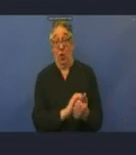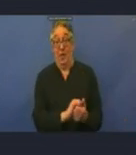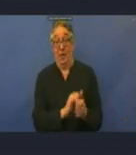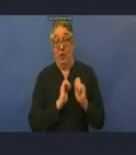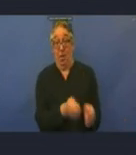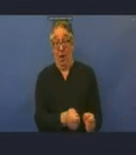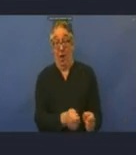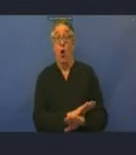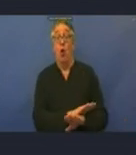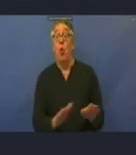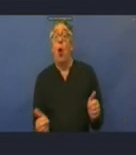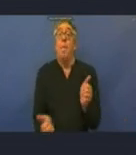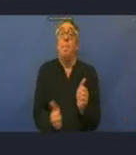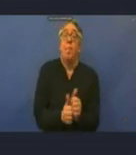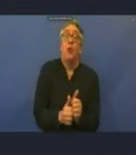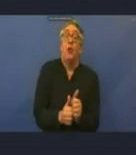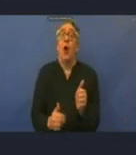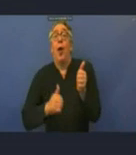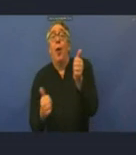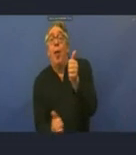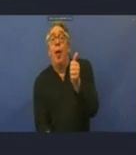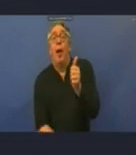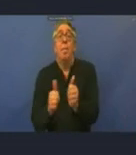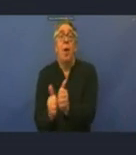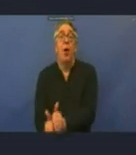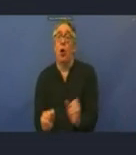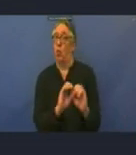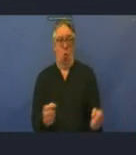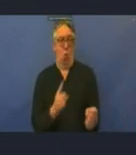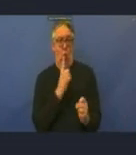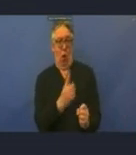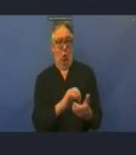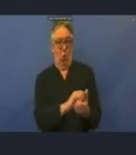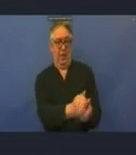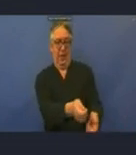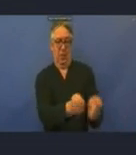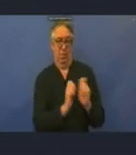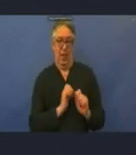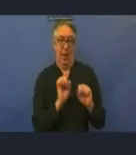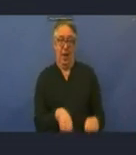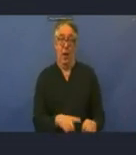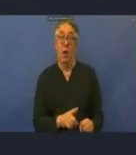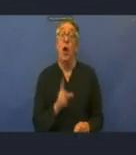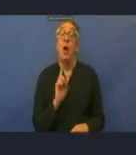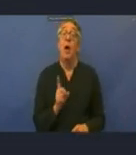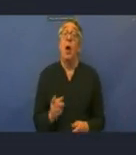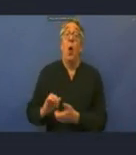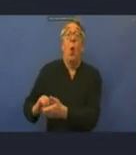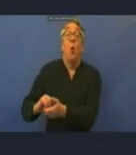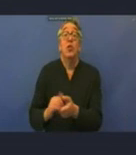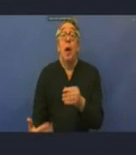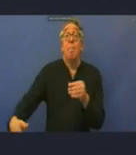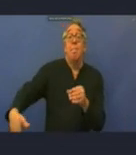partner. And this applicant has 9 participating organizations